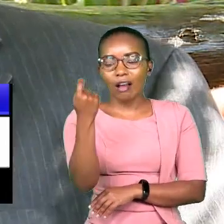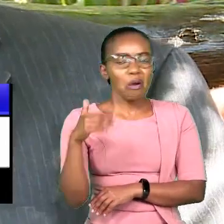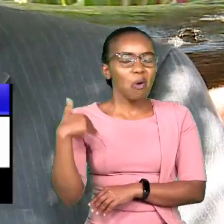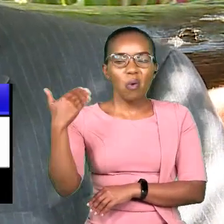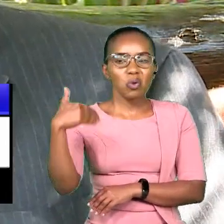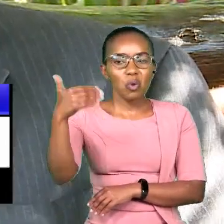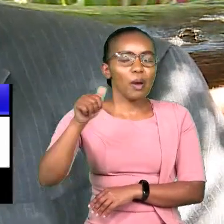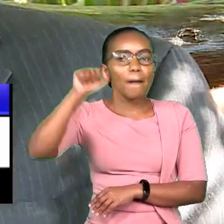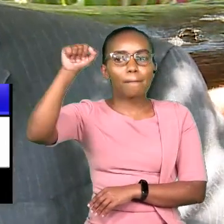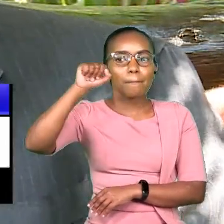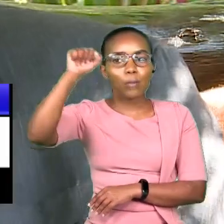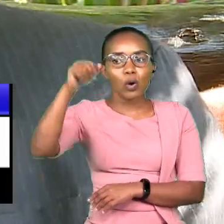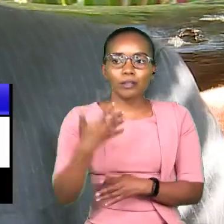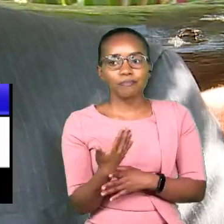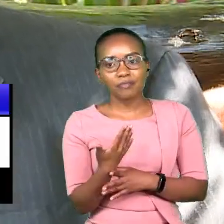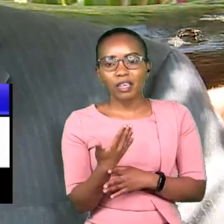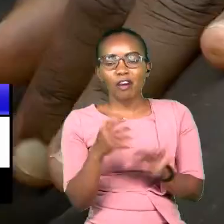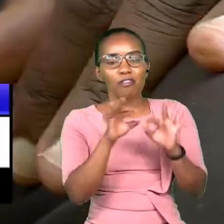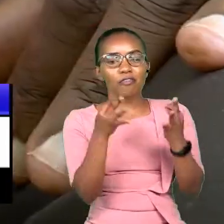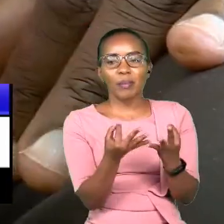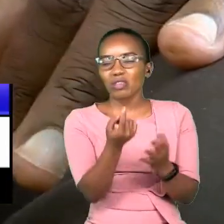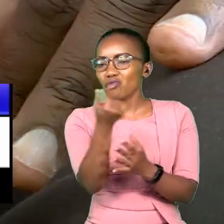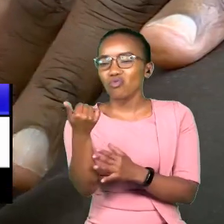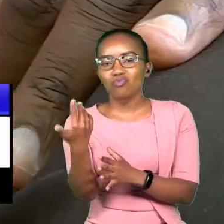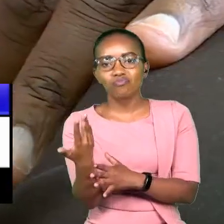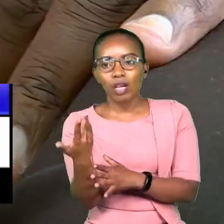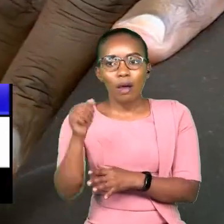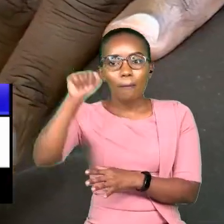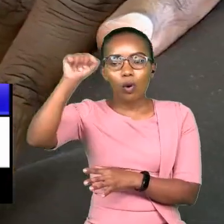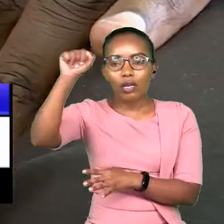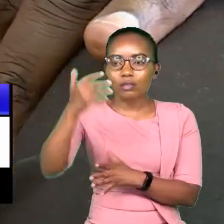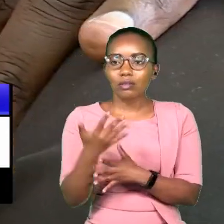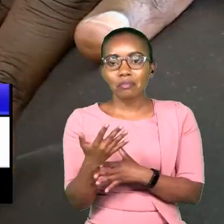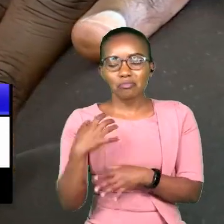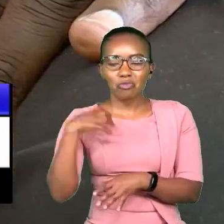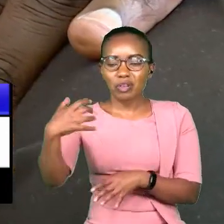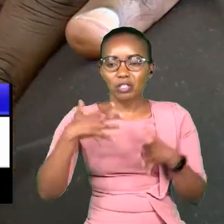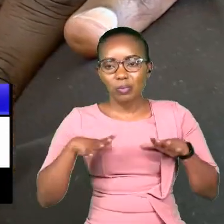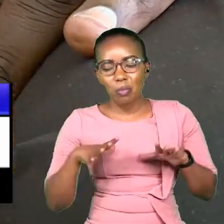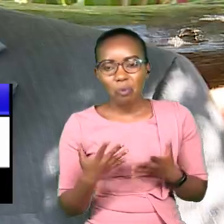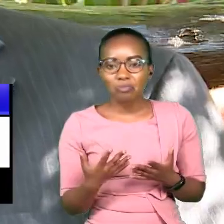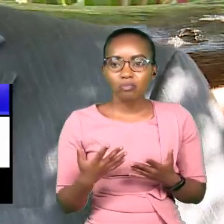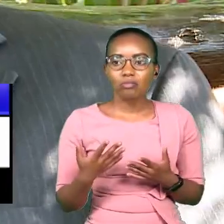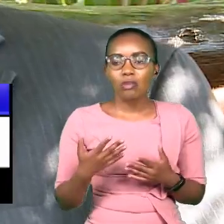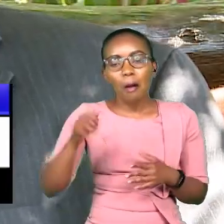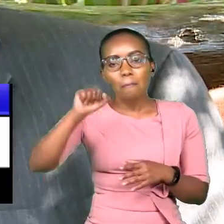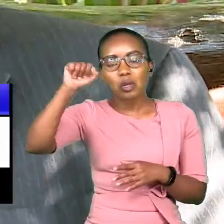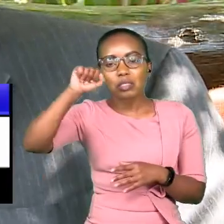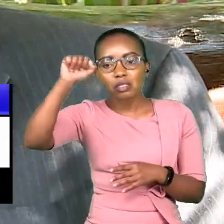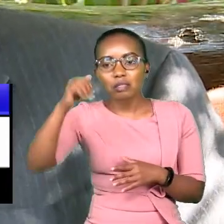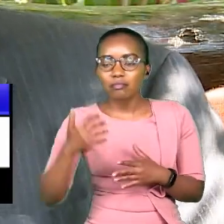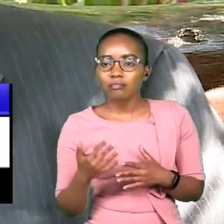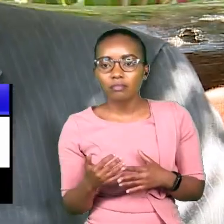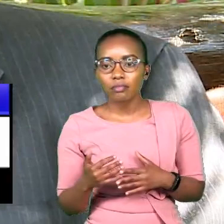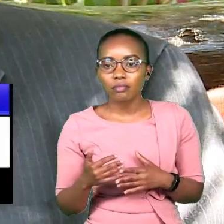the politics of a few families, politics of those with the wealth, politics of those who, you know,